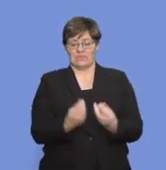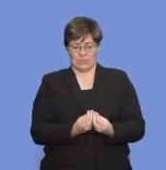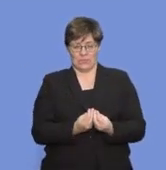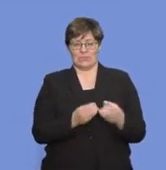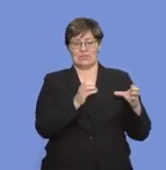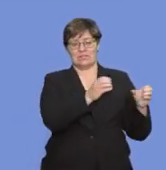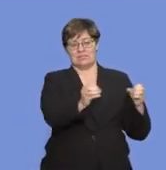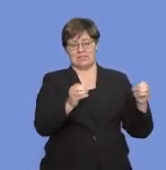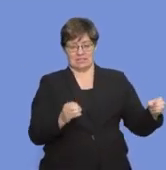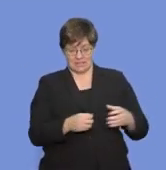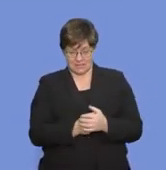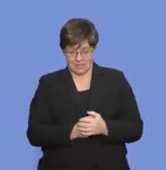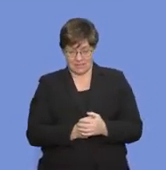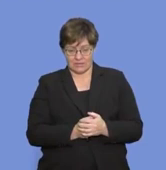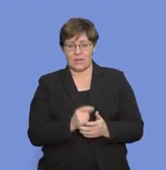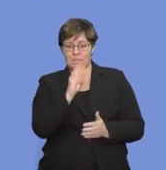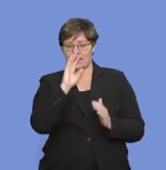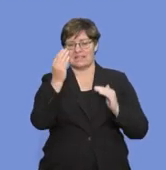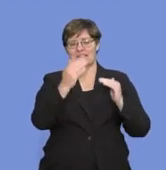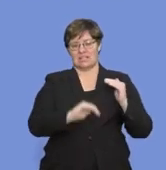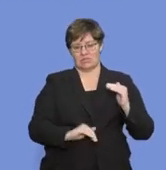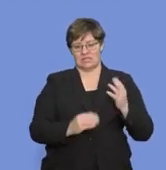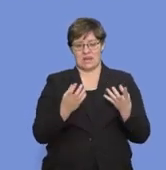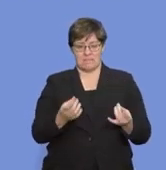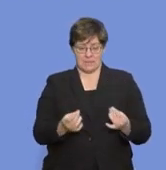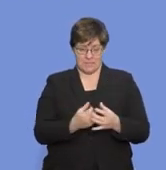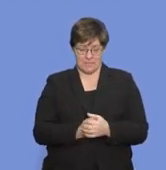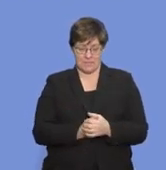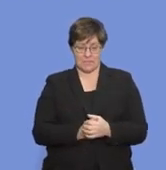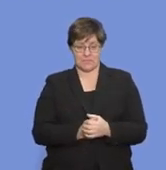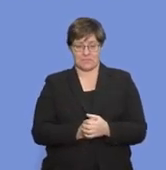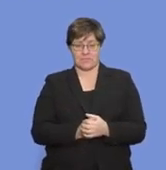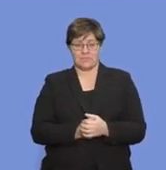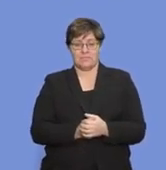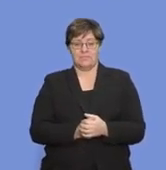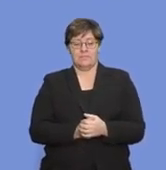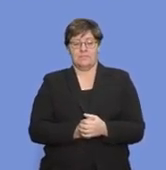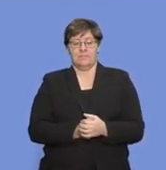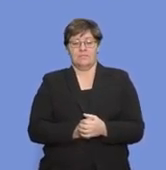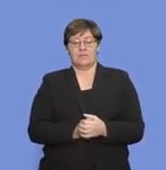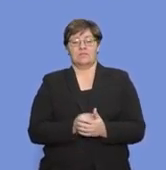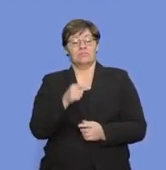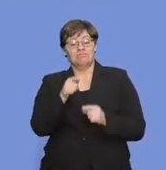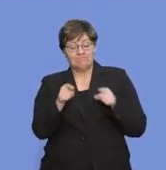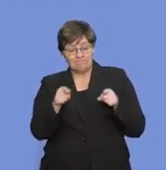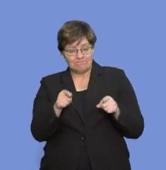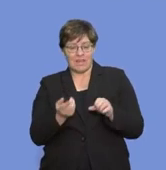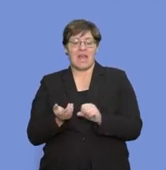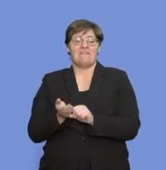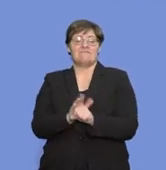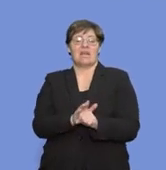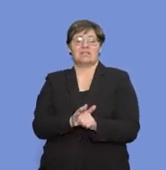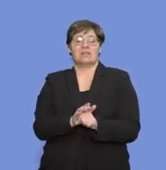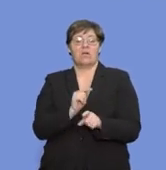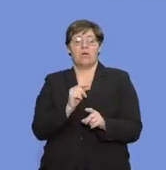fewer species then, and so that decreases the number of species. So what effect would these